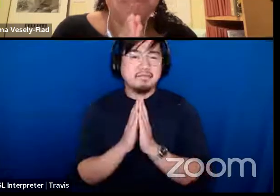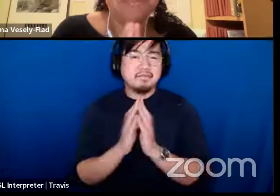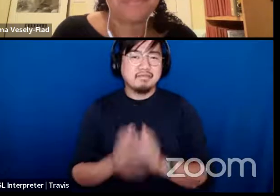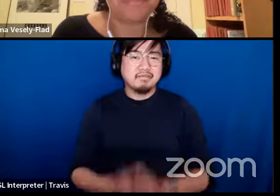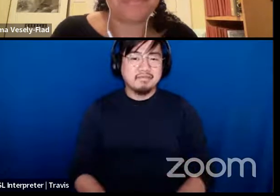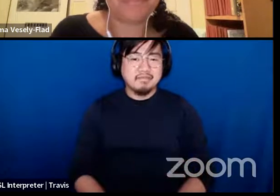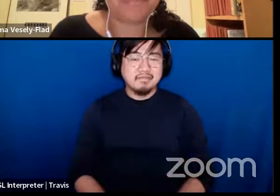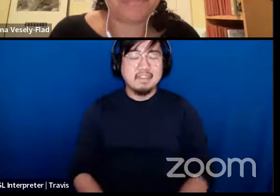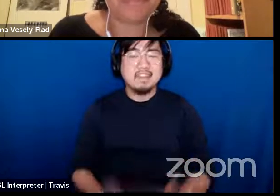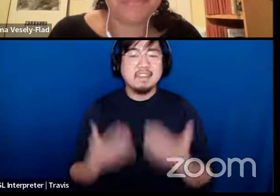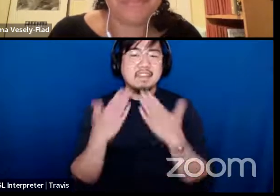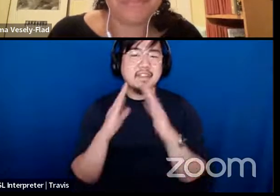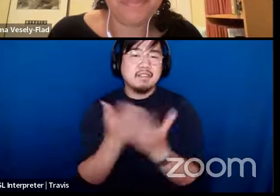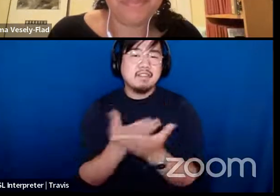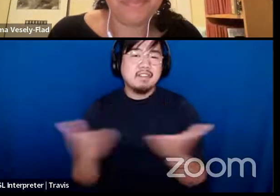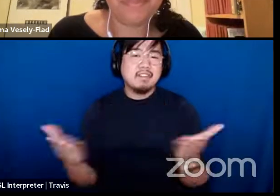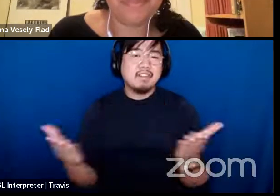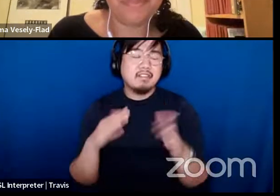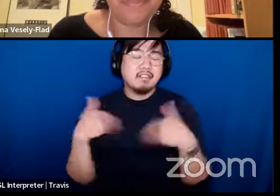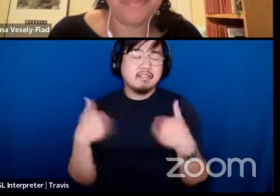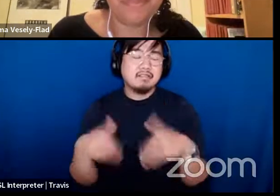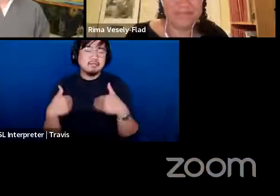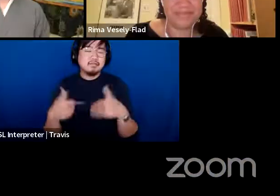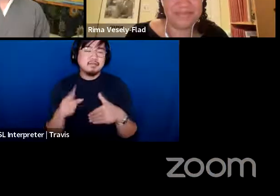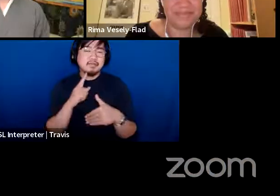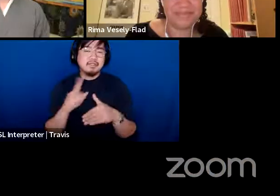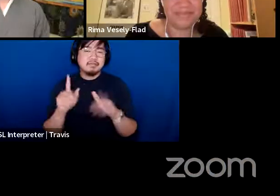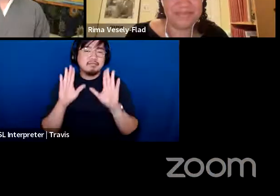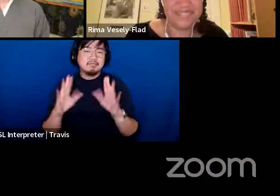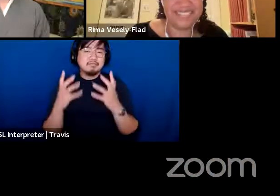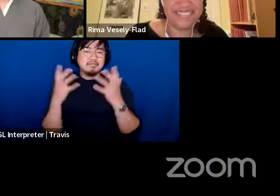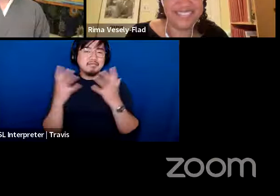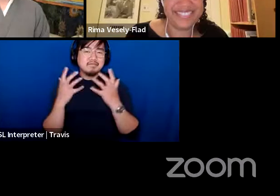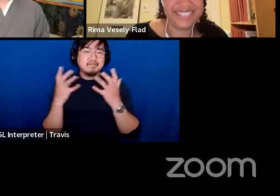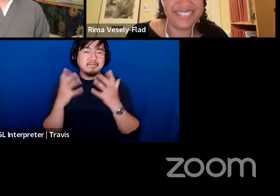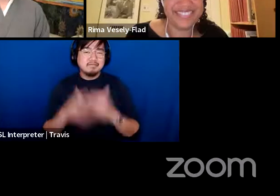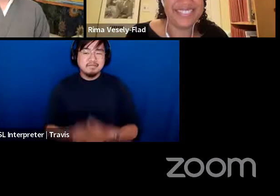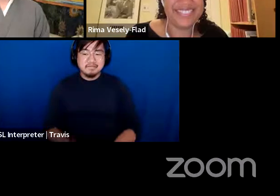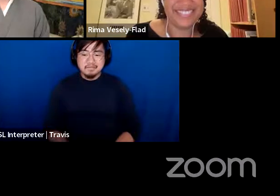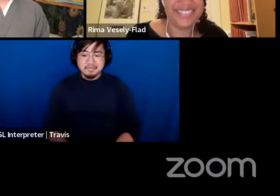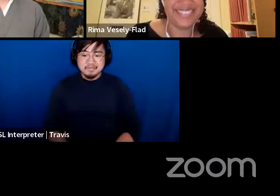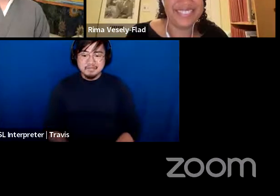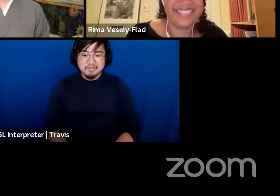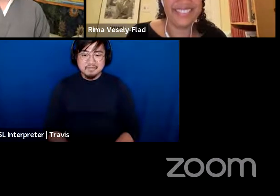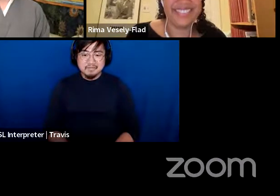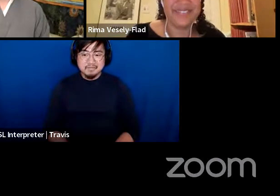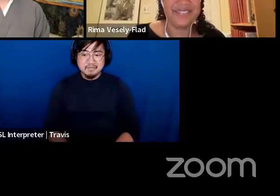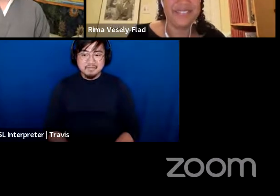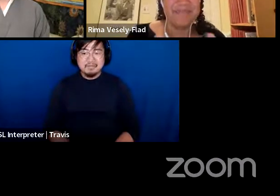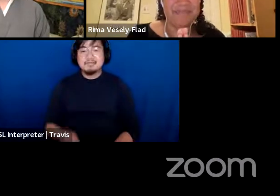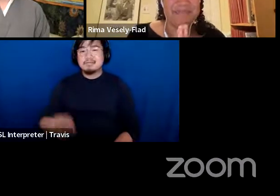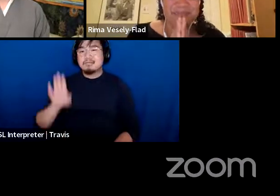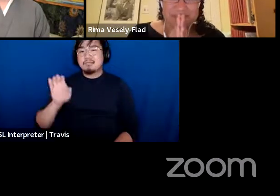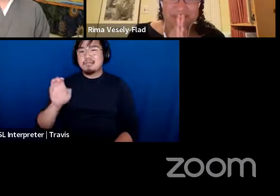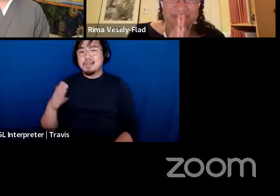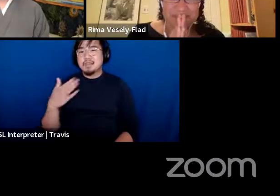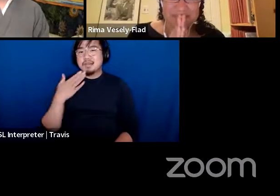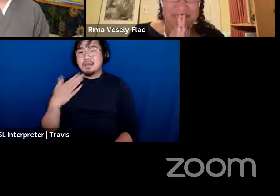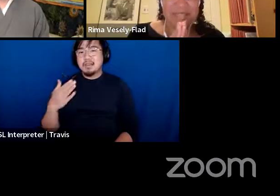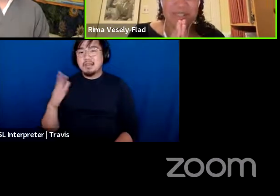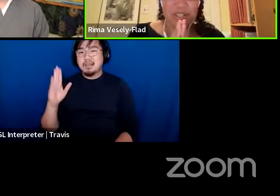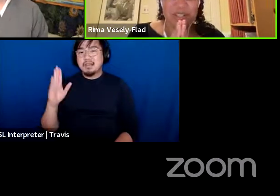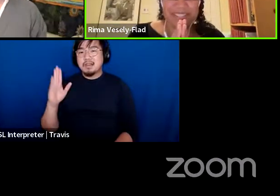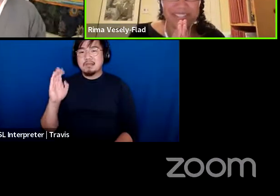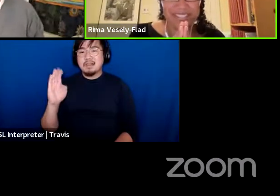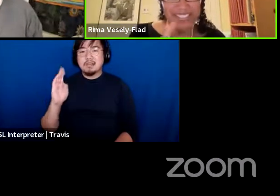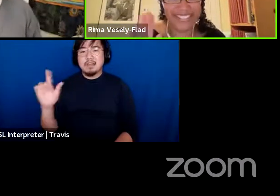Thank you all. This was really wonderful. Be well, everyone.